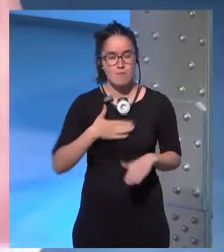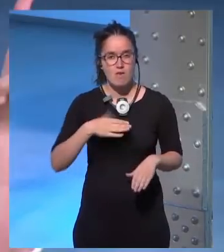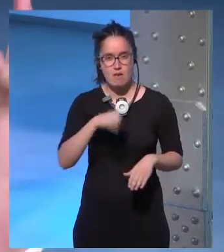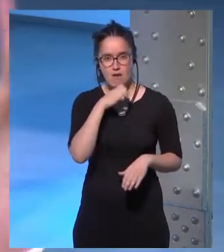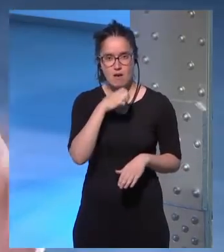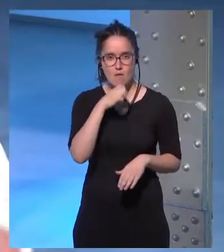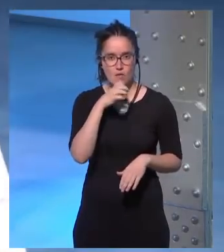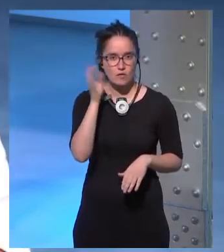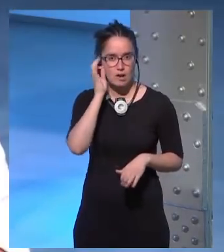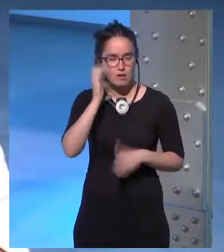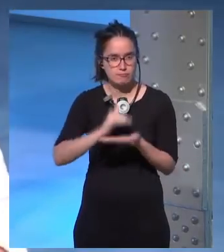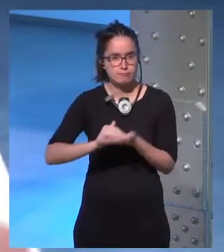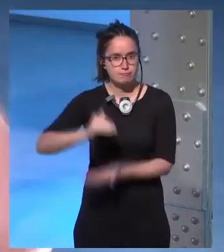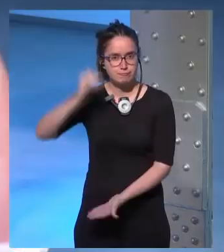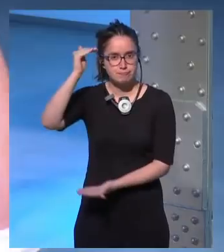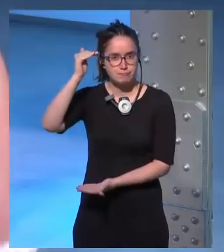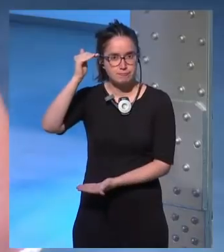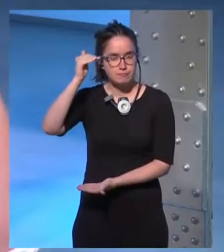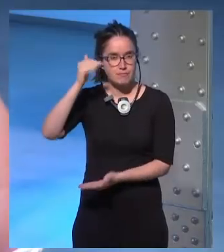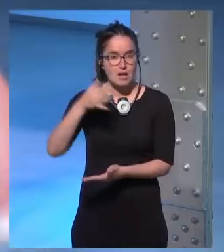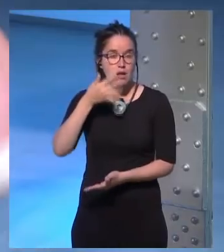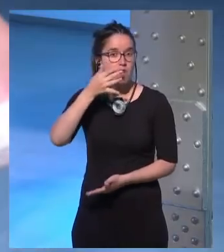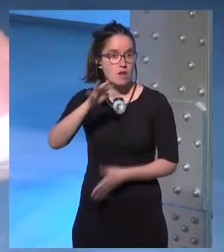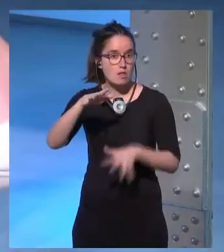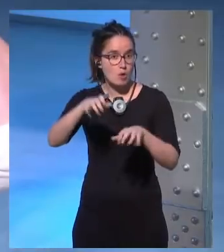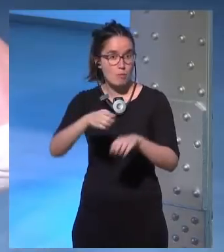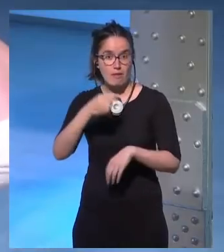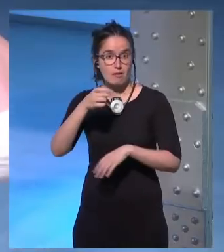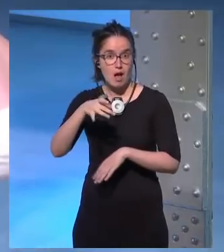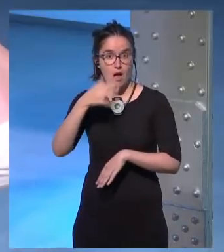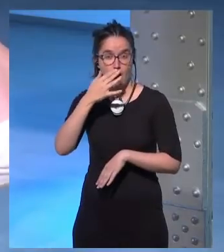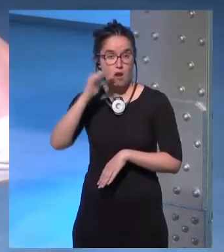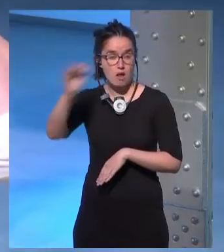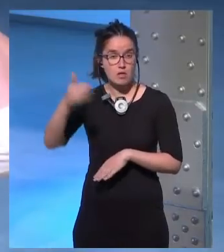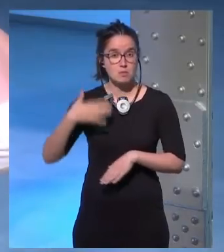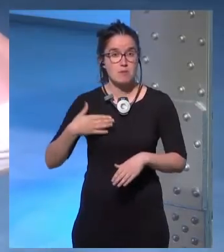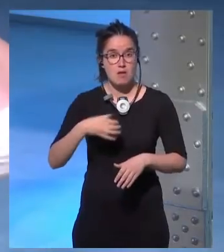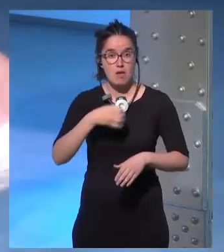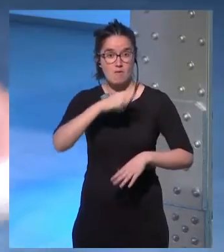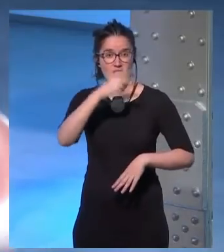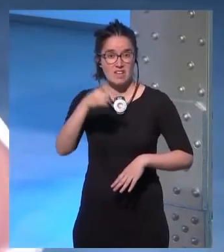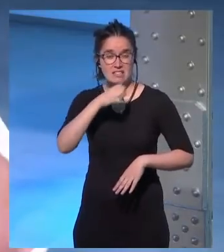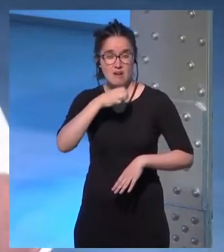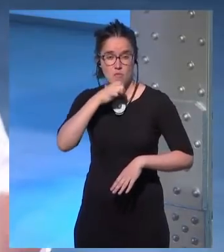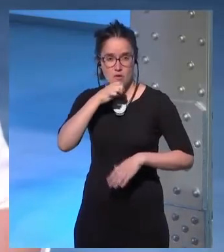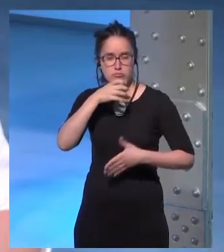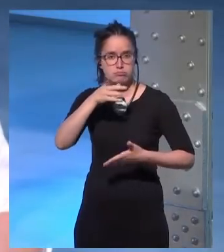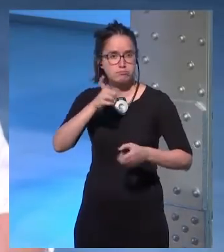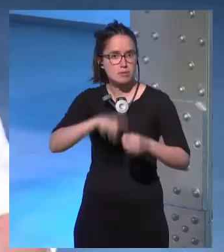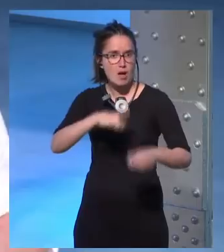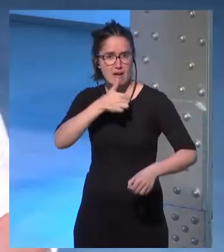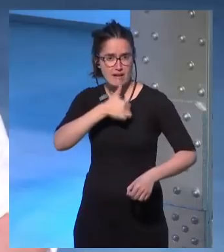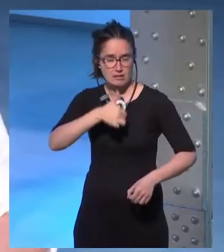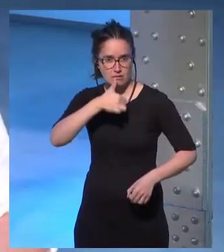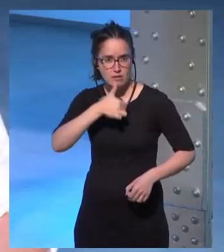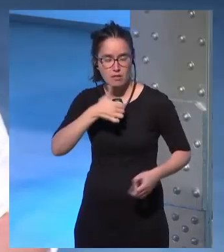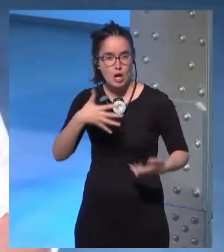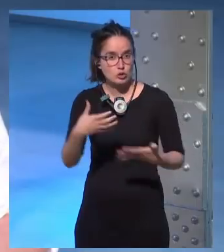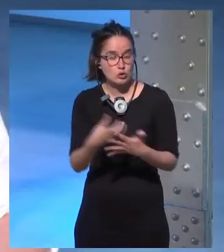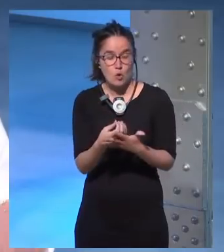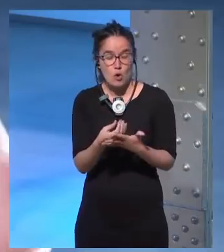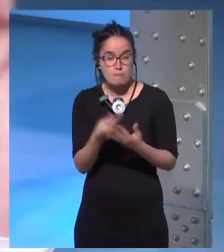resistance. She has all these stories, and it makes up a very big part of my life. So I would love to do something like that.